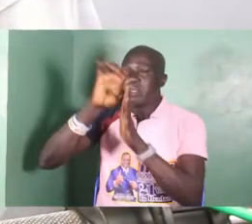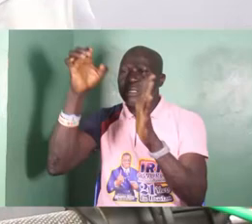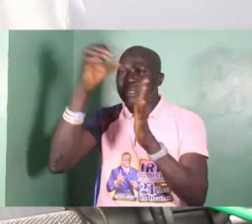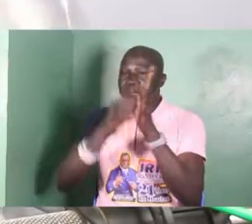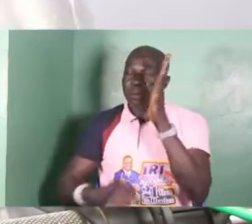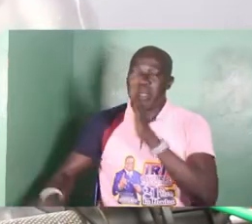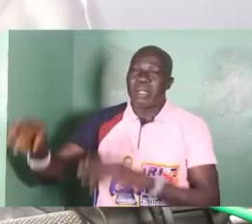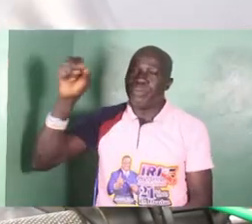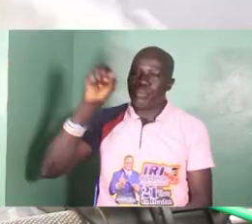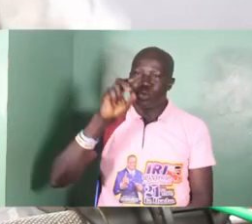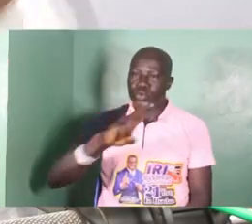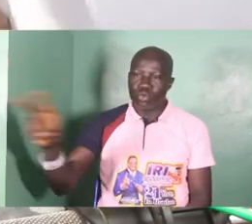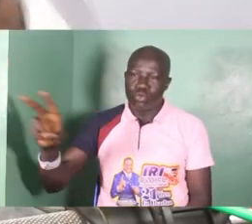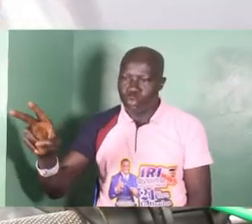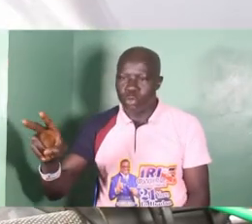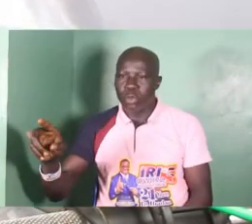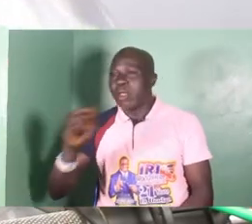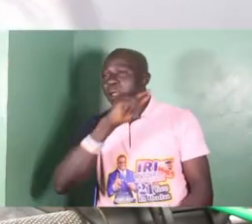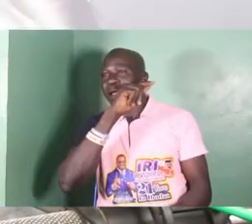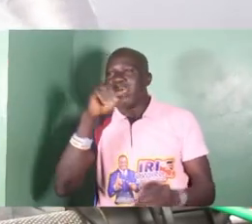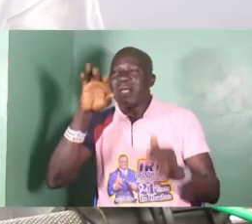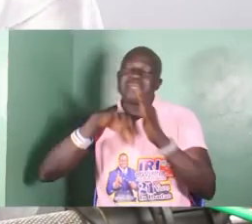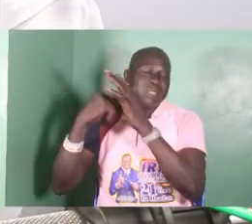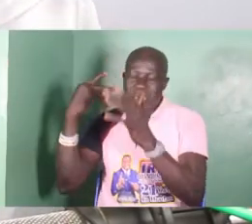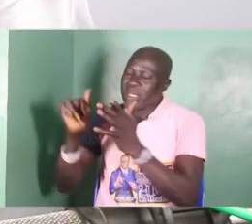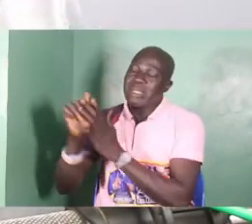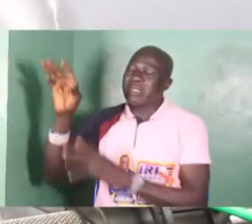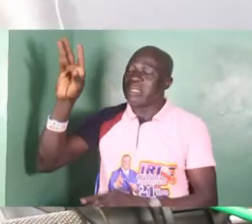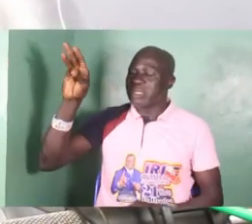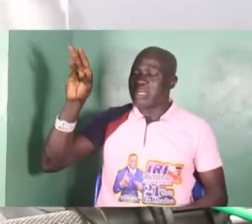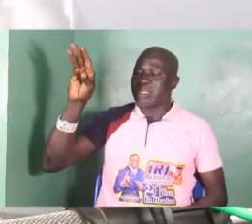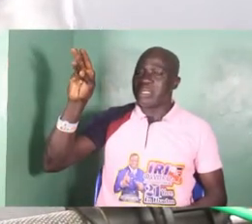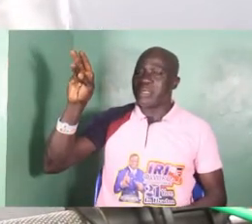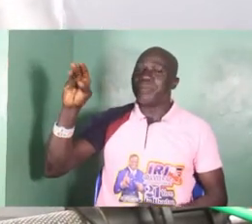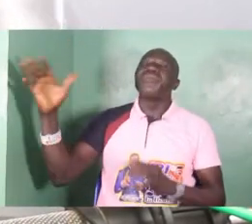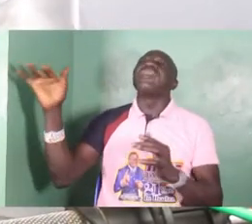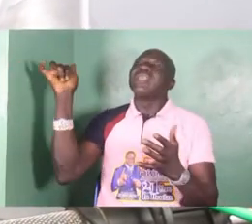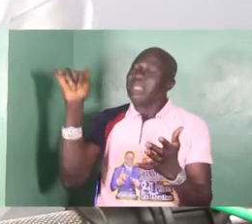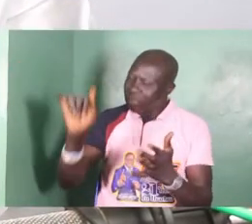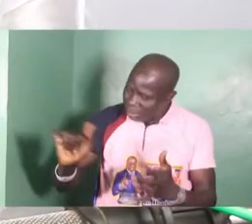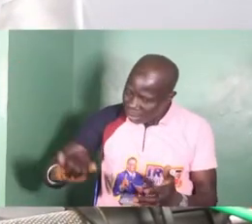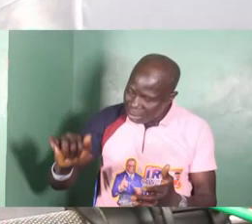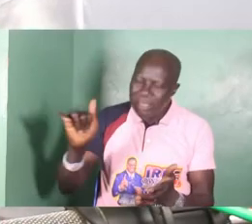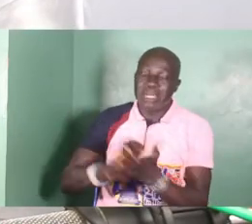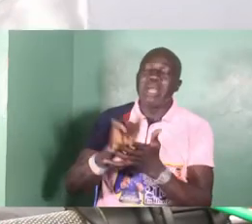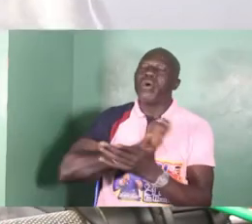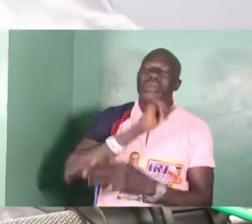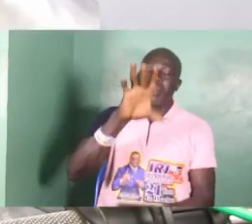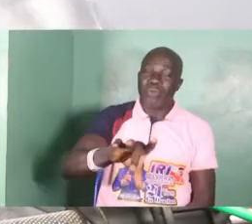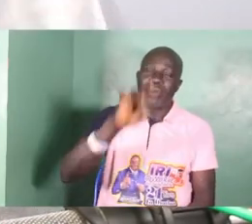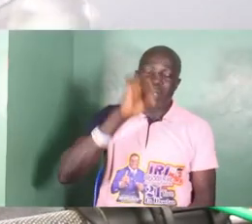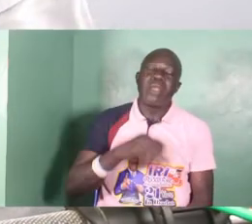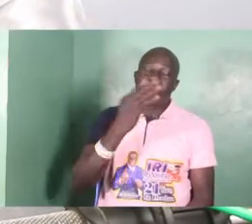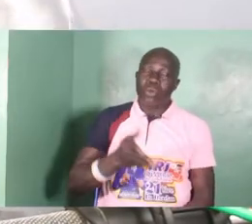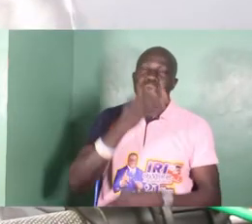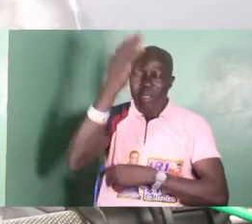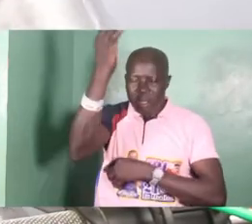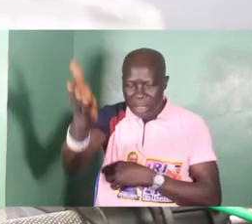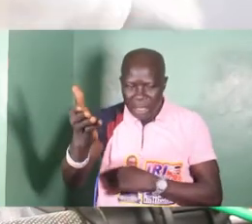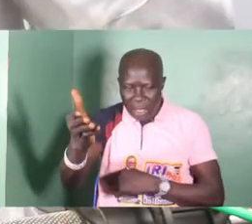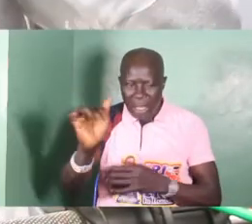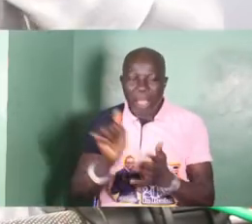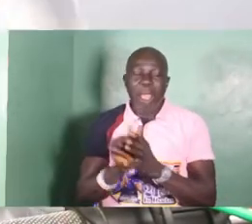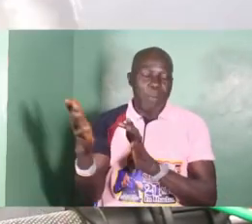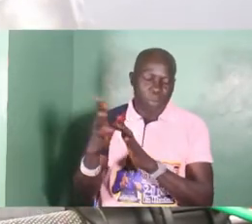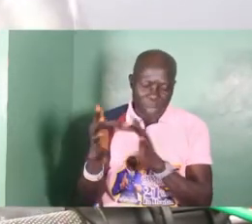láti. Chapter 2. A ó bẹ̀rẹ̀ ní ẹsẹ̀ kẹrìndínlógún 16. And verse 16. Bẹ́ẹ̀ ni ibẹ̀ láti bá. That's where we find them. Ẹ lọ síbẹ̀. Go there.